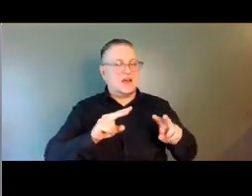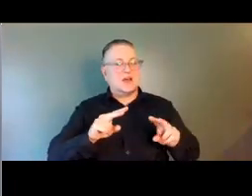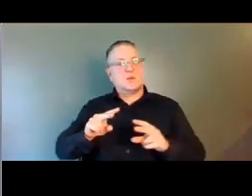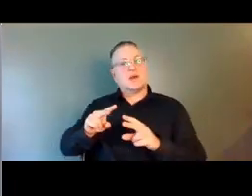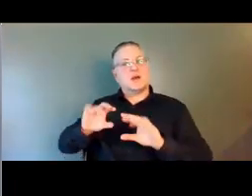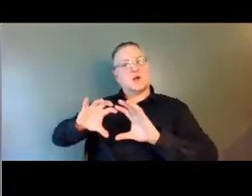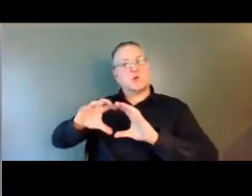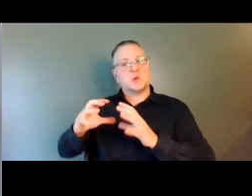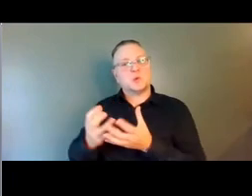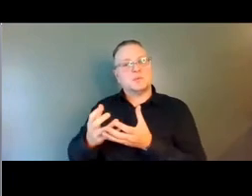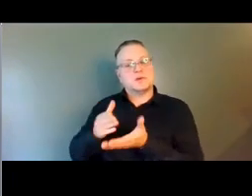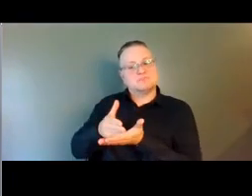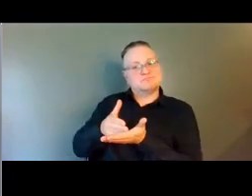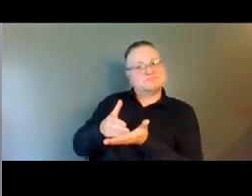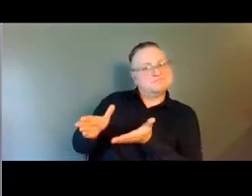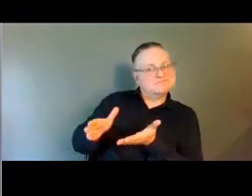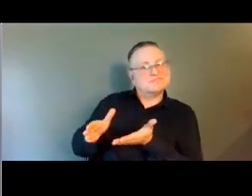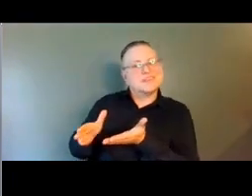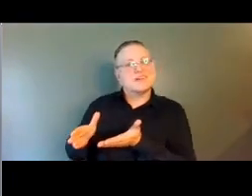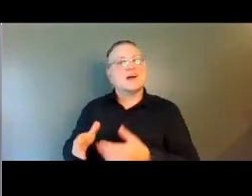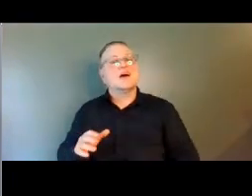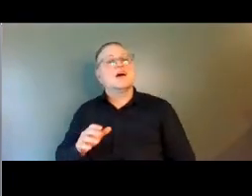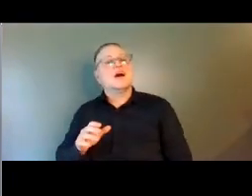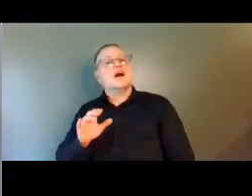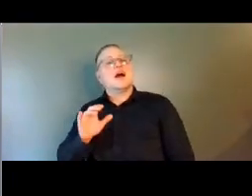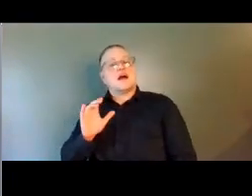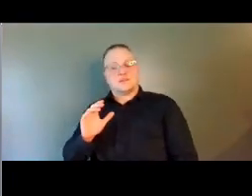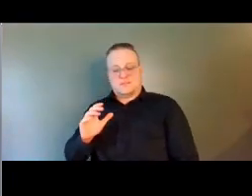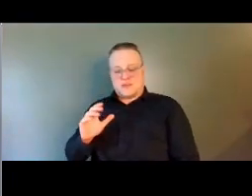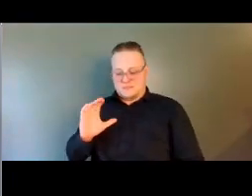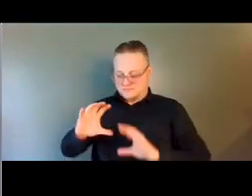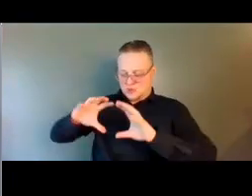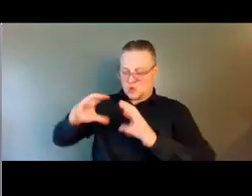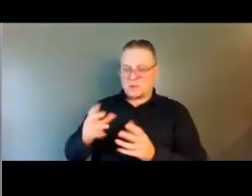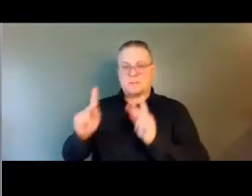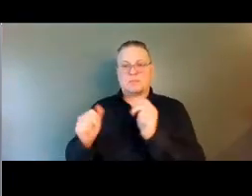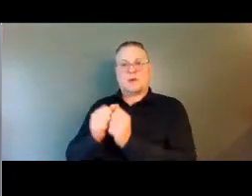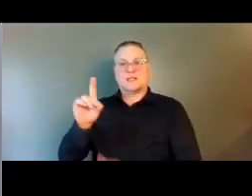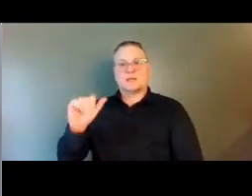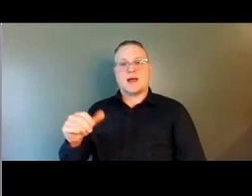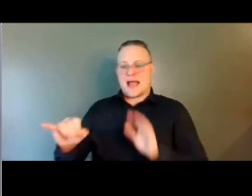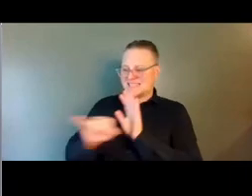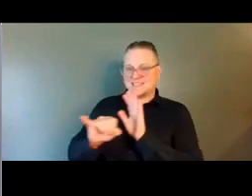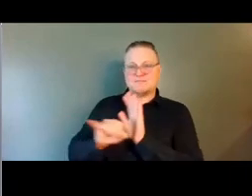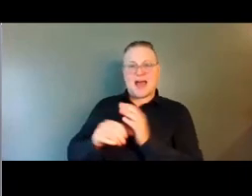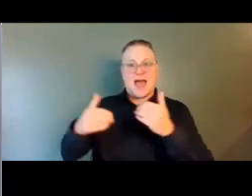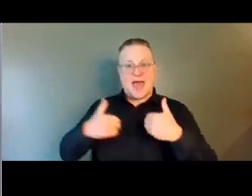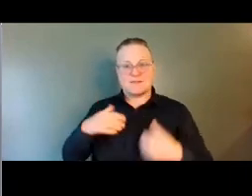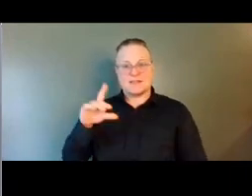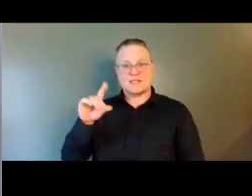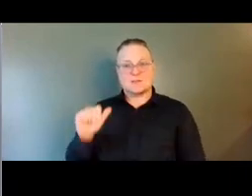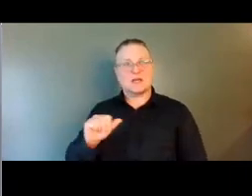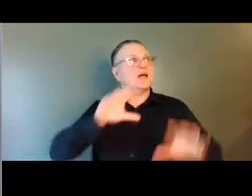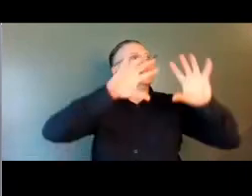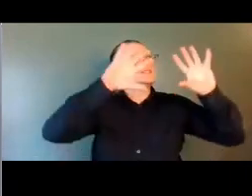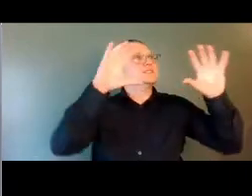was something, that thing about of our identity as a person with a disability, we were